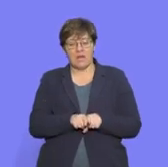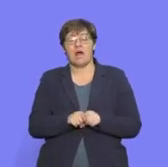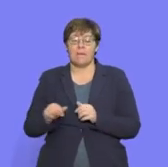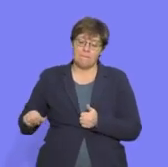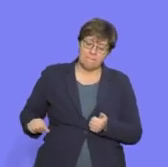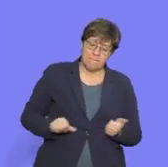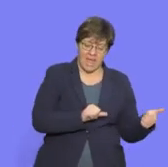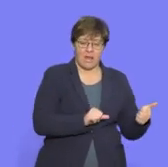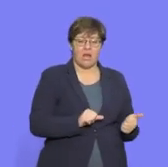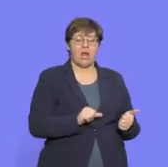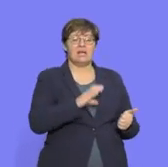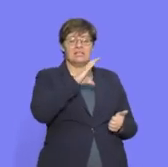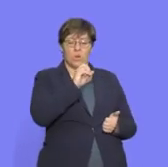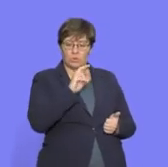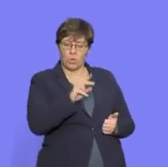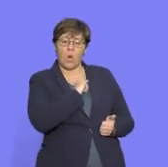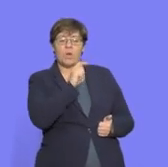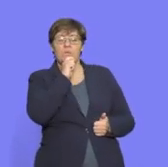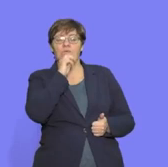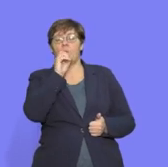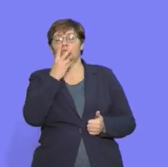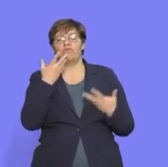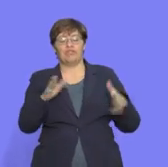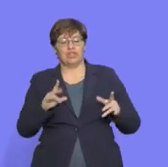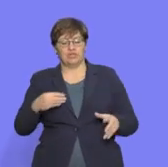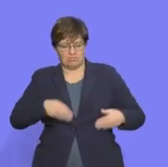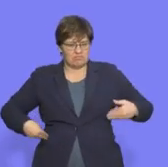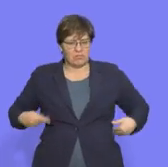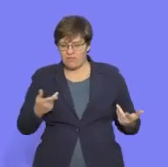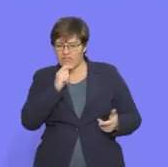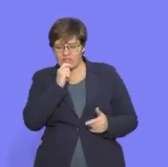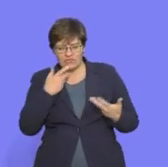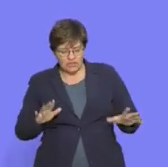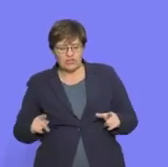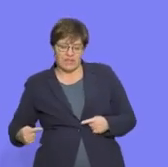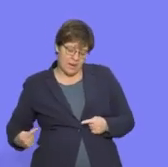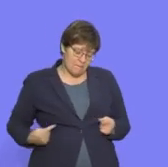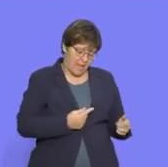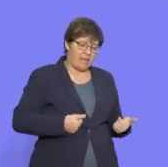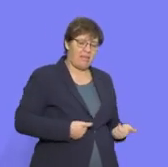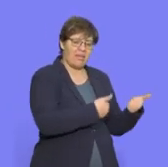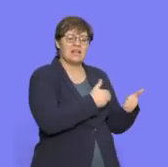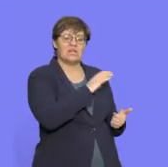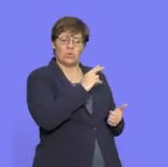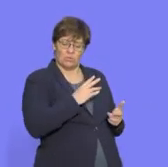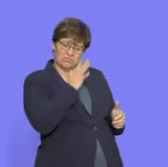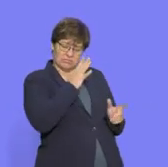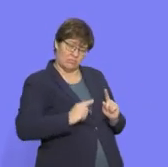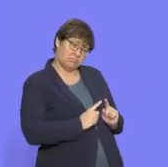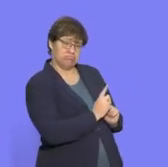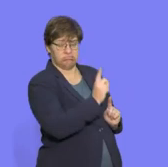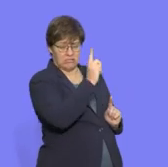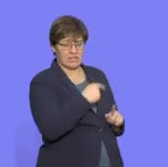blood back to the heart. Where else does my blood then need to go? Down to the very, very tip of